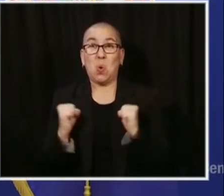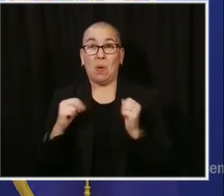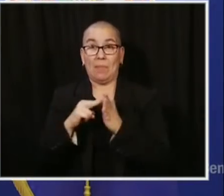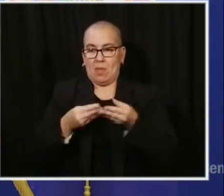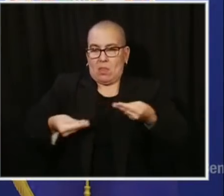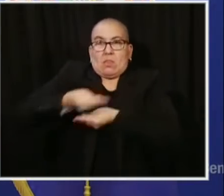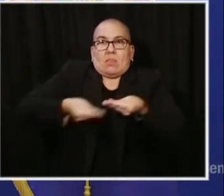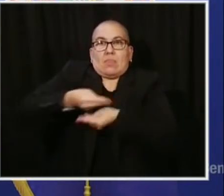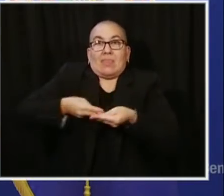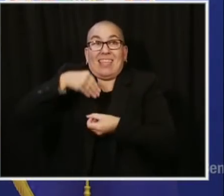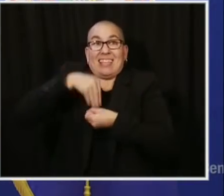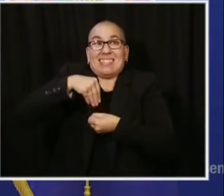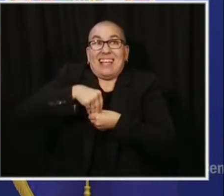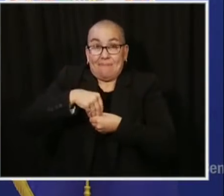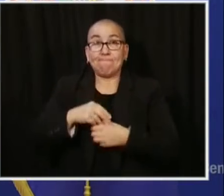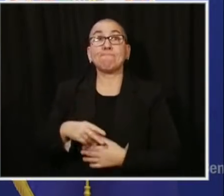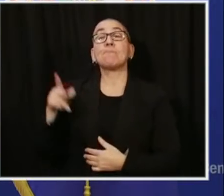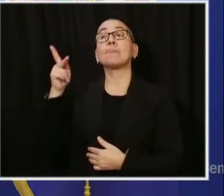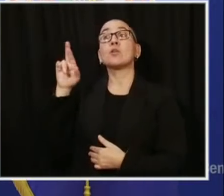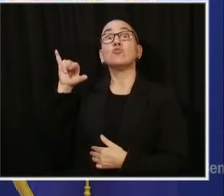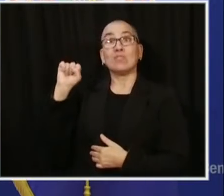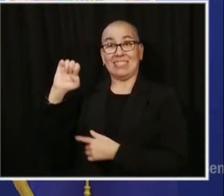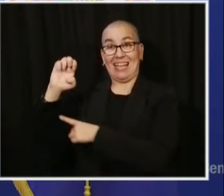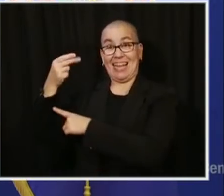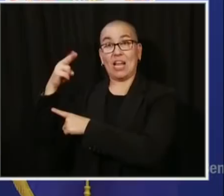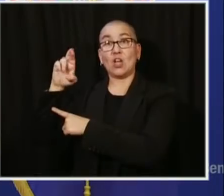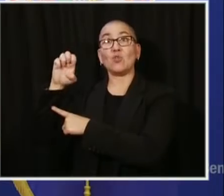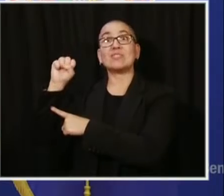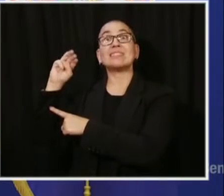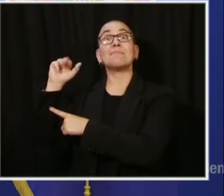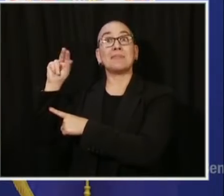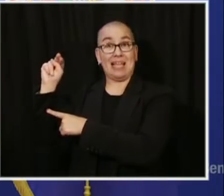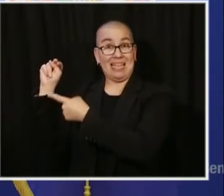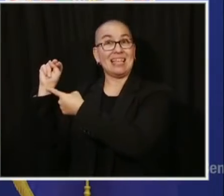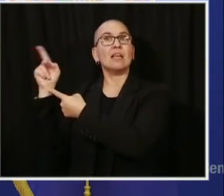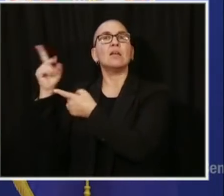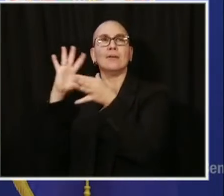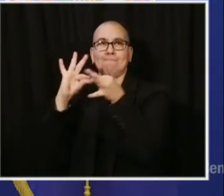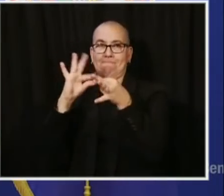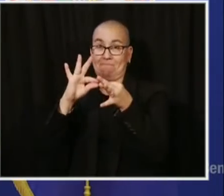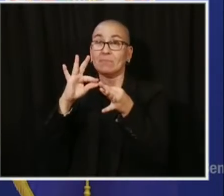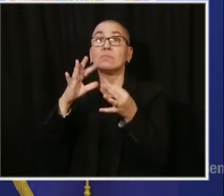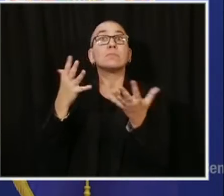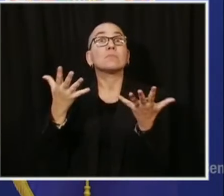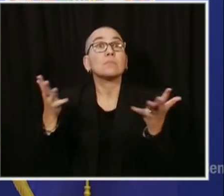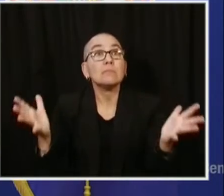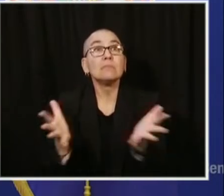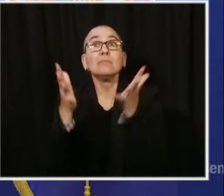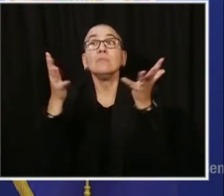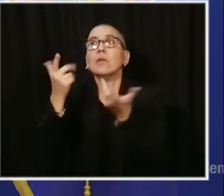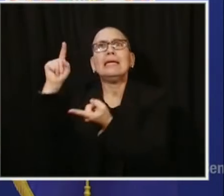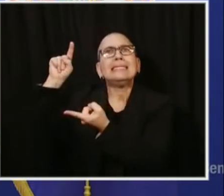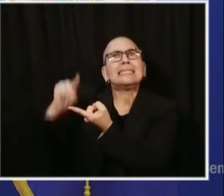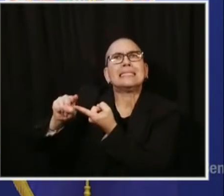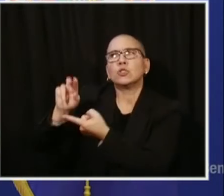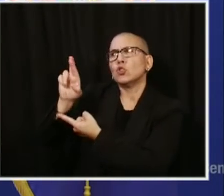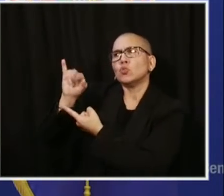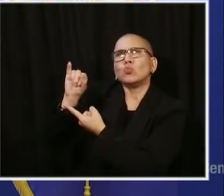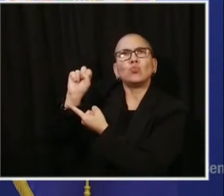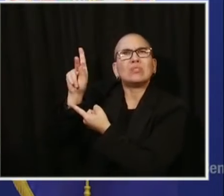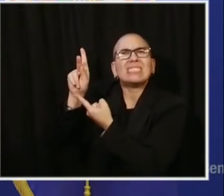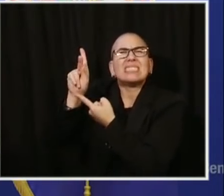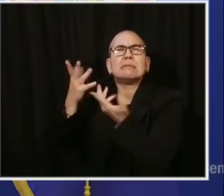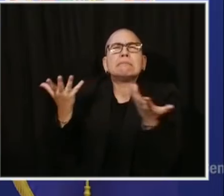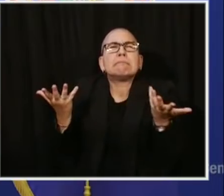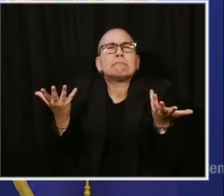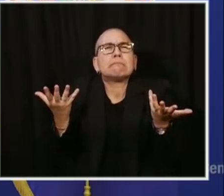me often, there's ways that we can reduce the risk, but not eliminate it. And just because reduced risk does not mean no risk. And